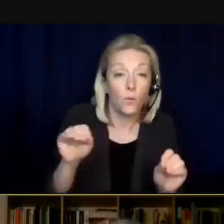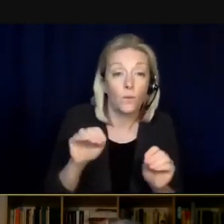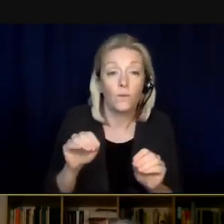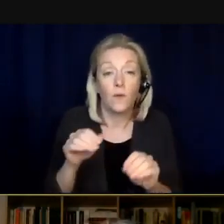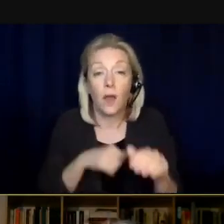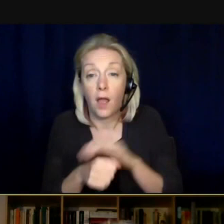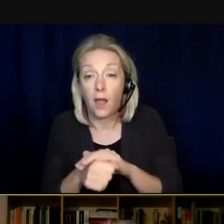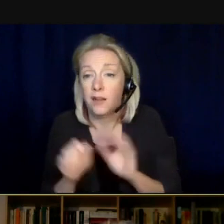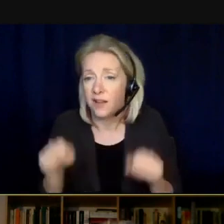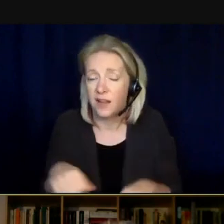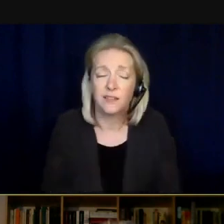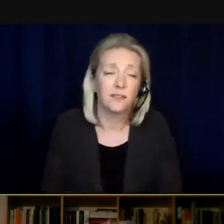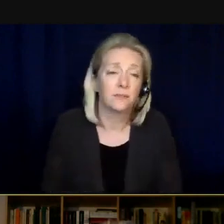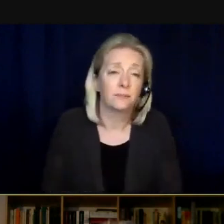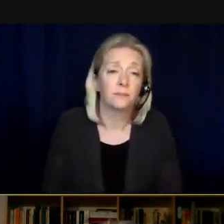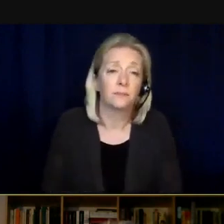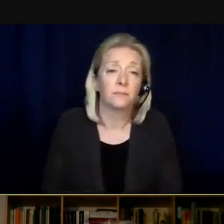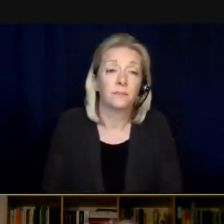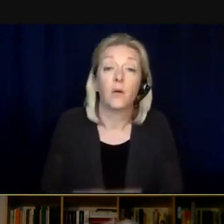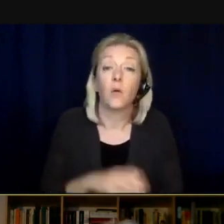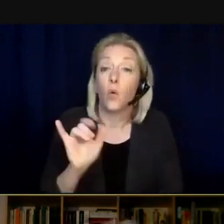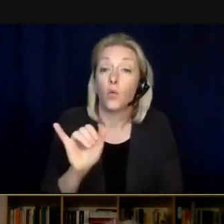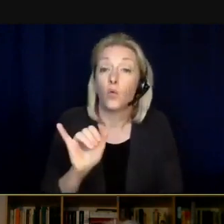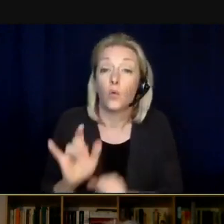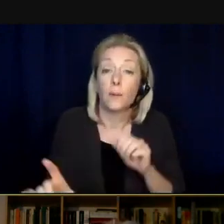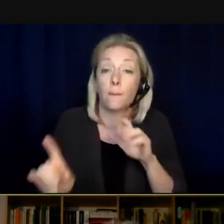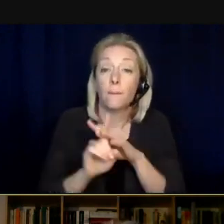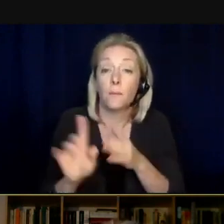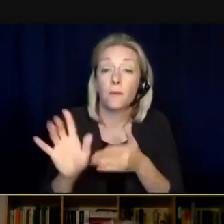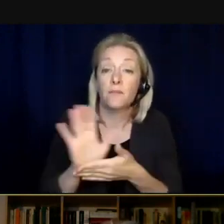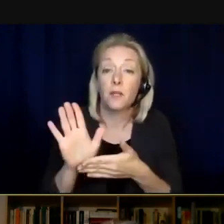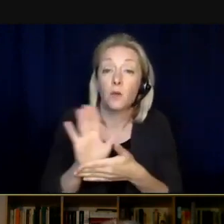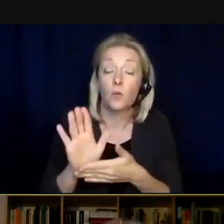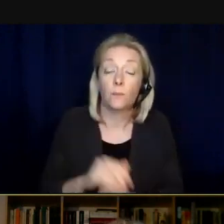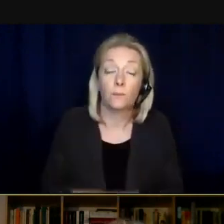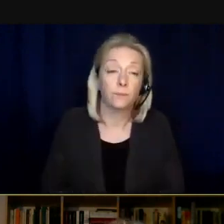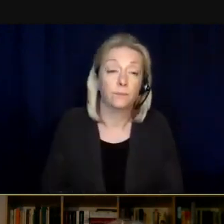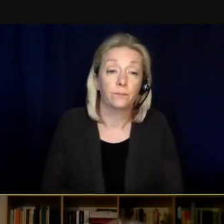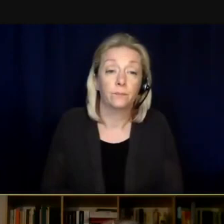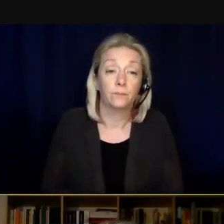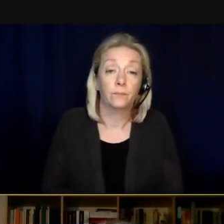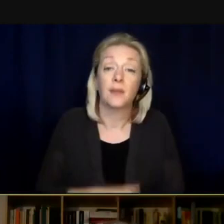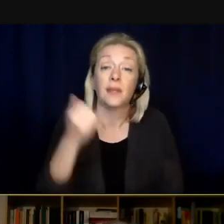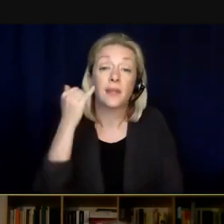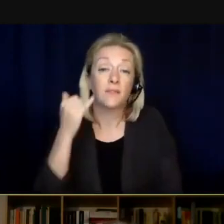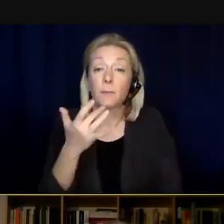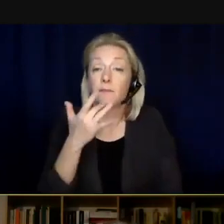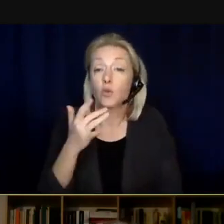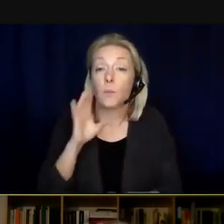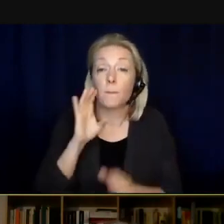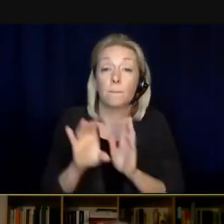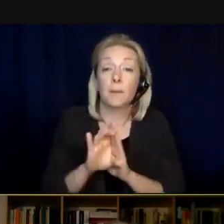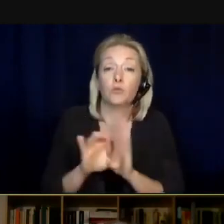this, and I can pull in a video. If I just want the graphics to appear on the test, I can